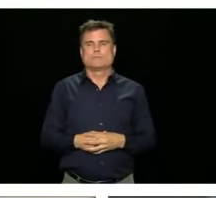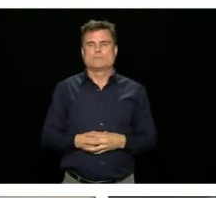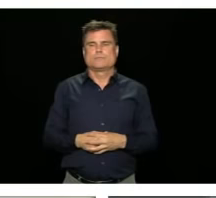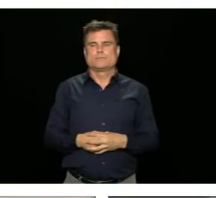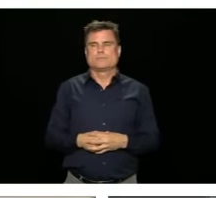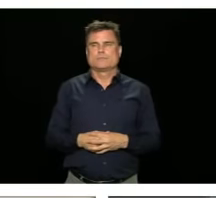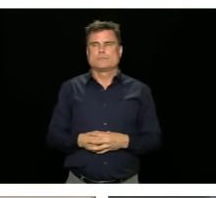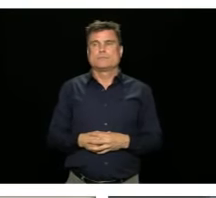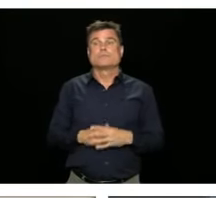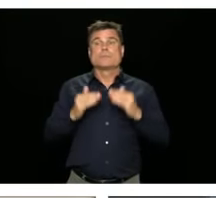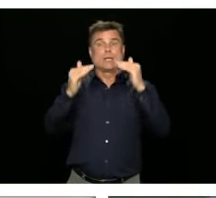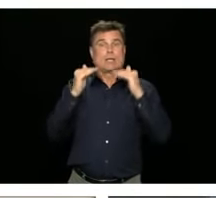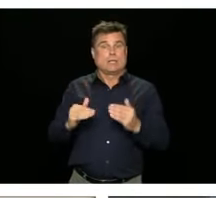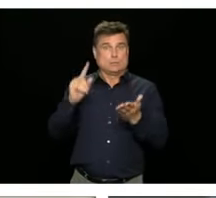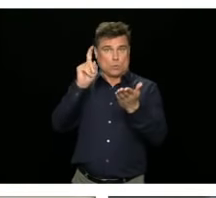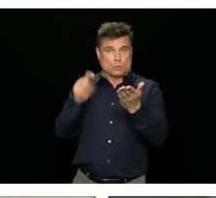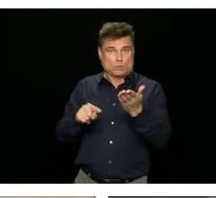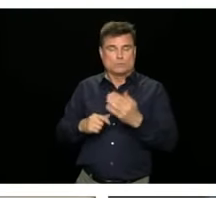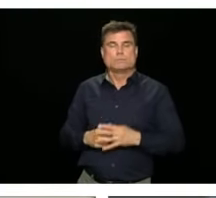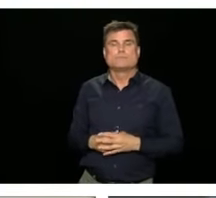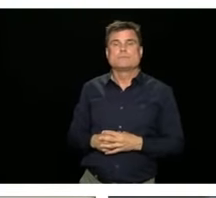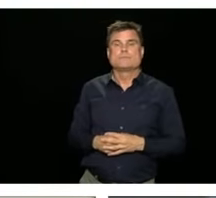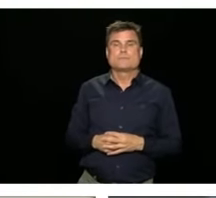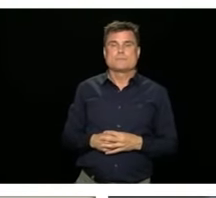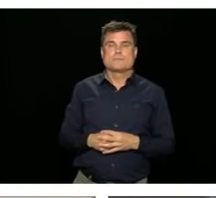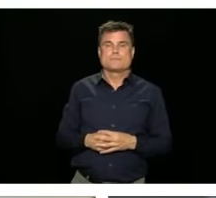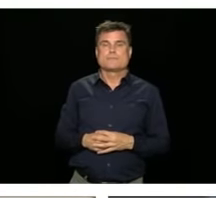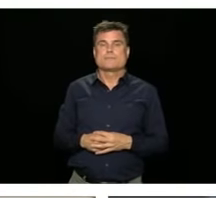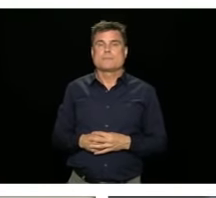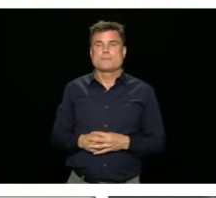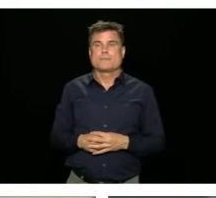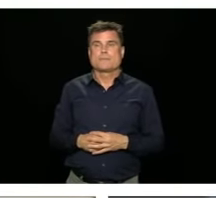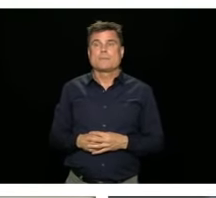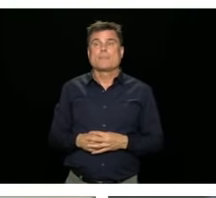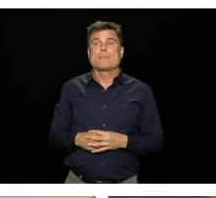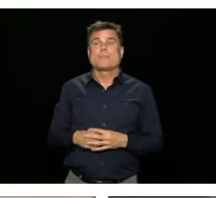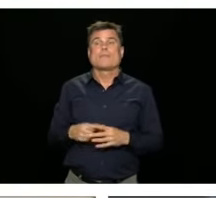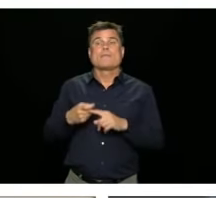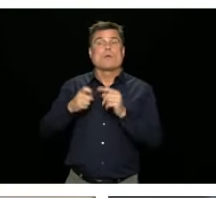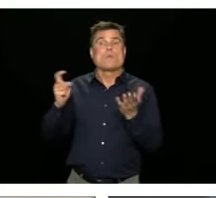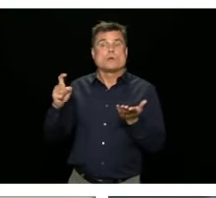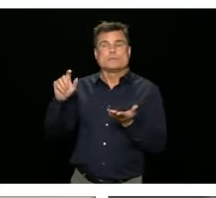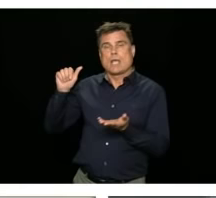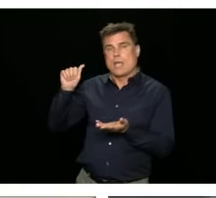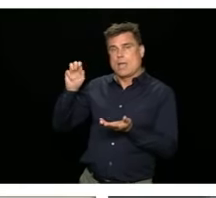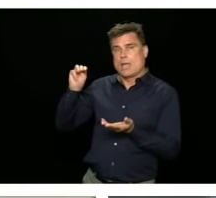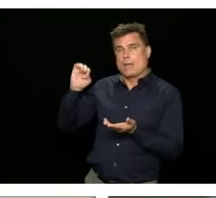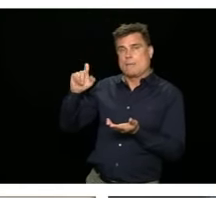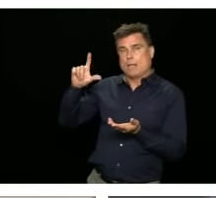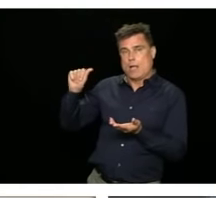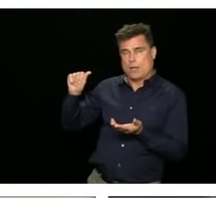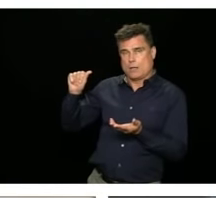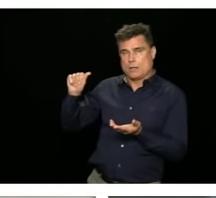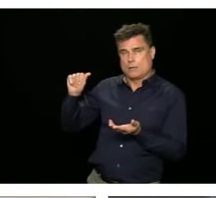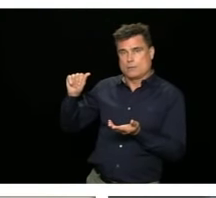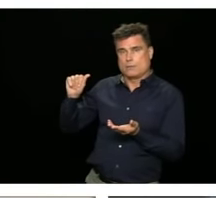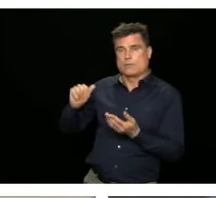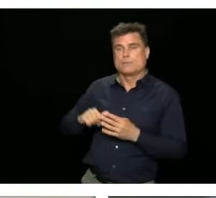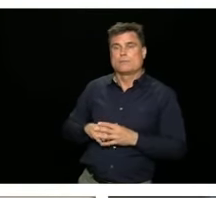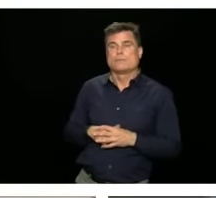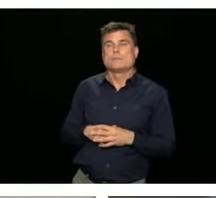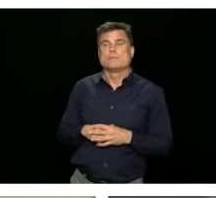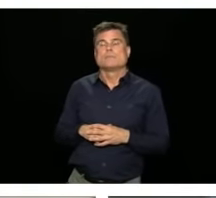question. Our next question is from Amelia. Amelia asks, some people have been suggesting that we should not